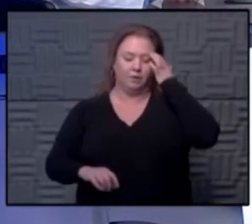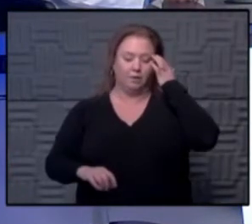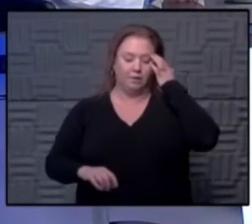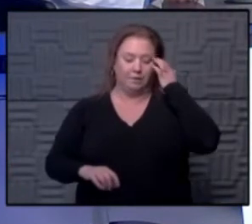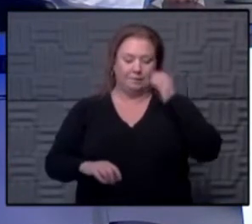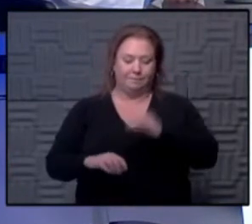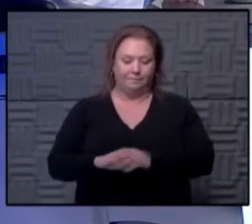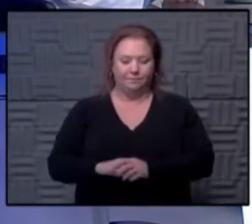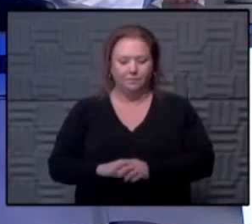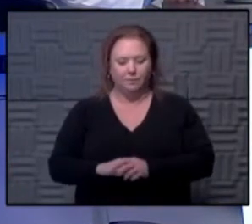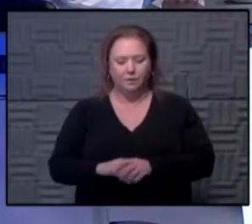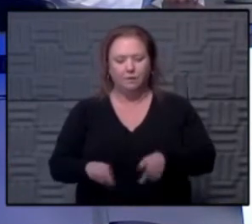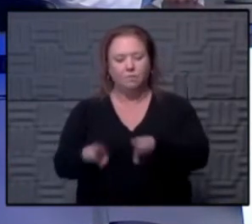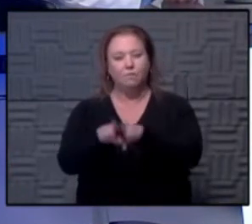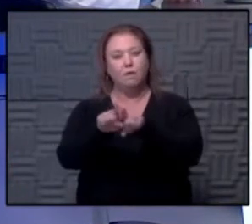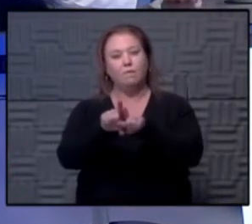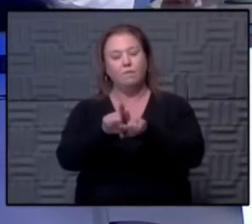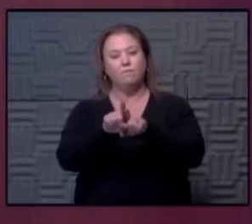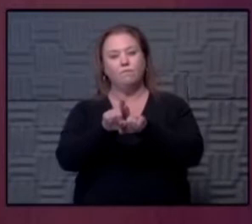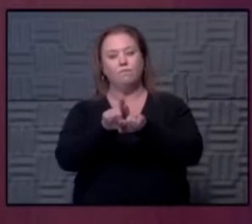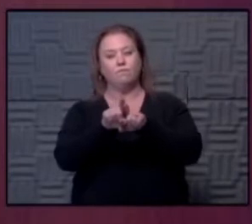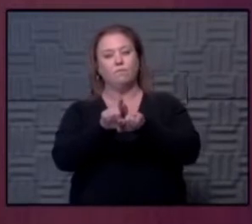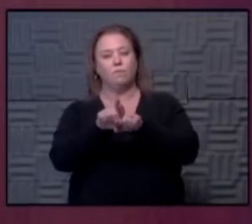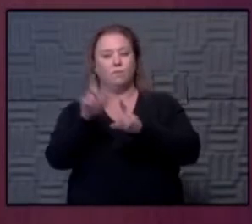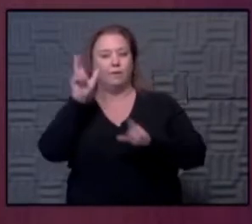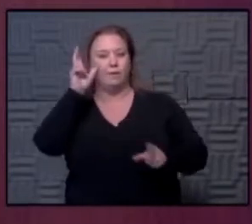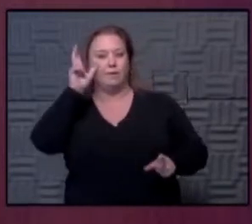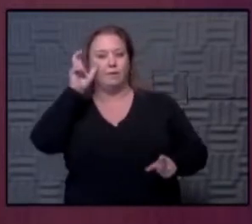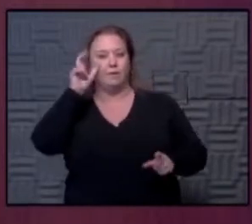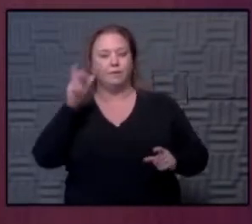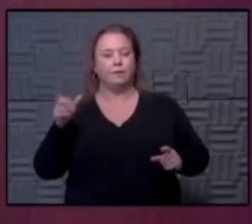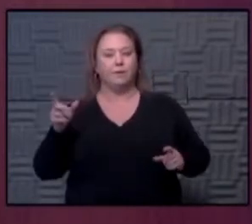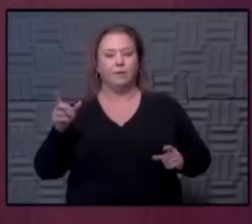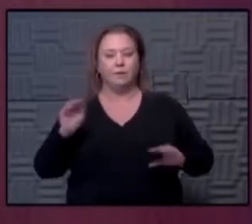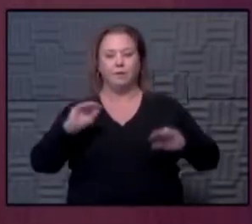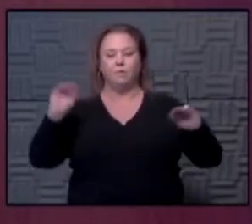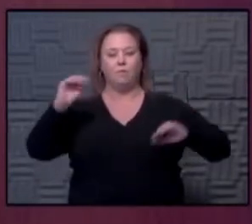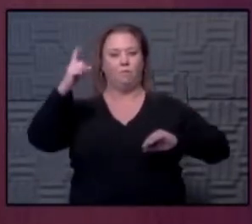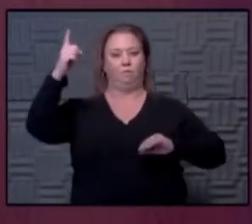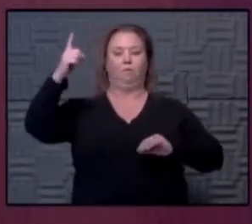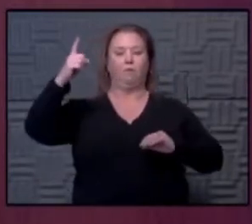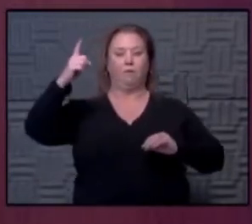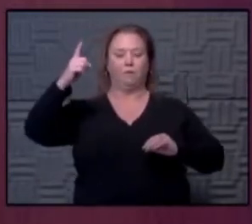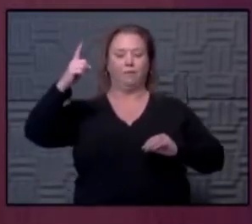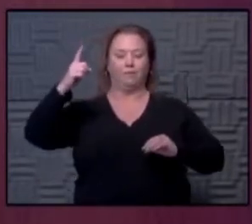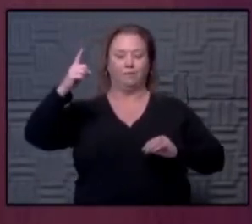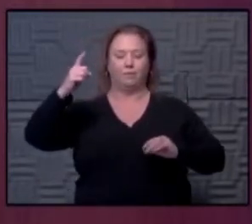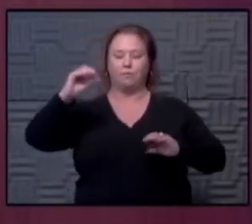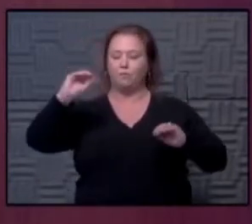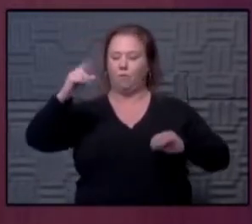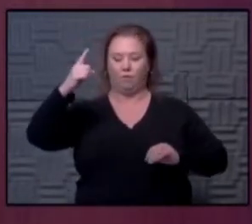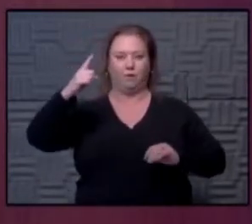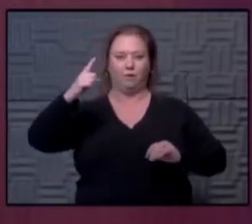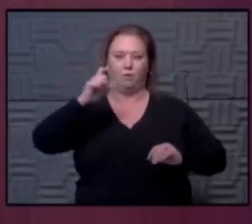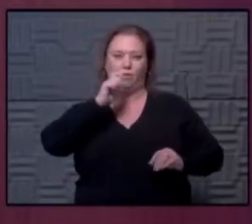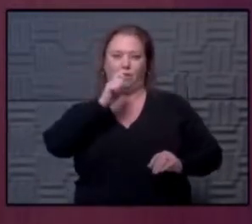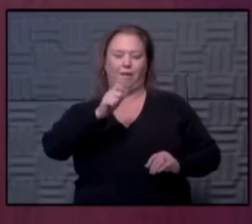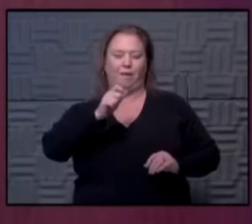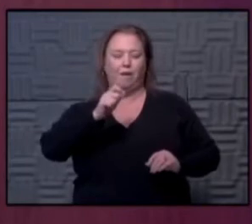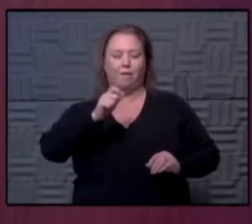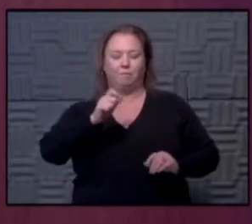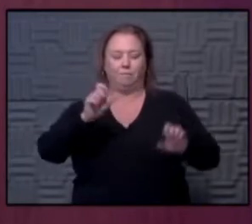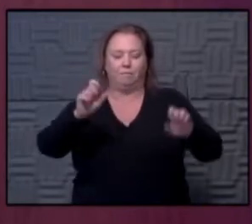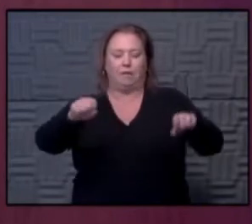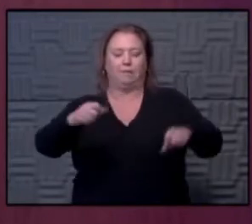also been told and very much support is that no one would not be able to get that vaccine because of the inability